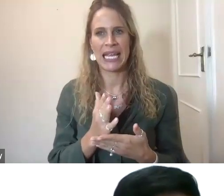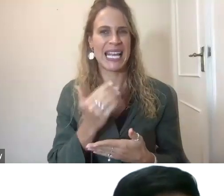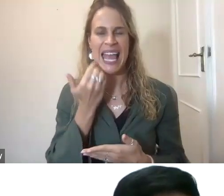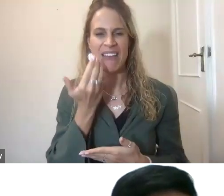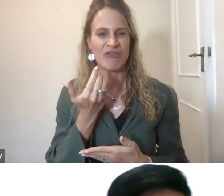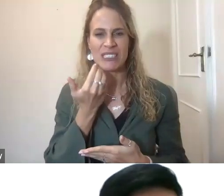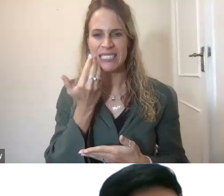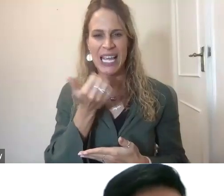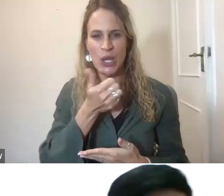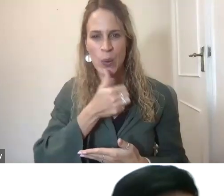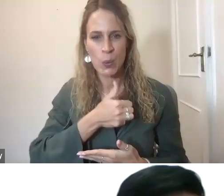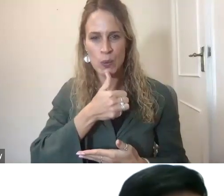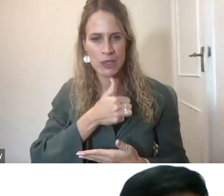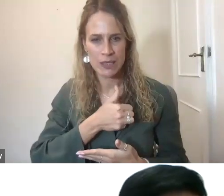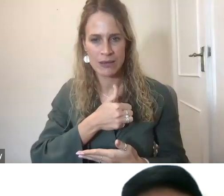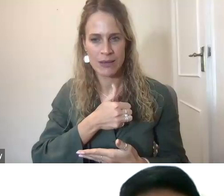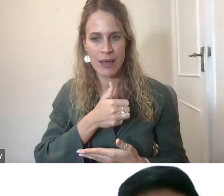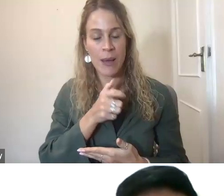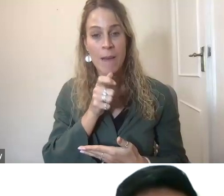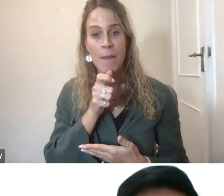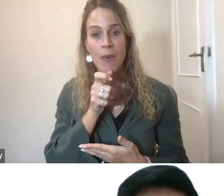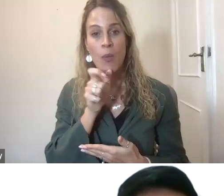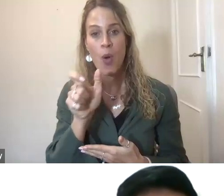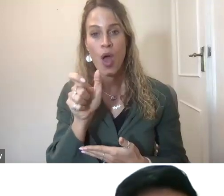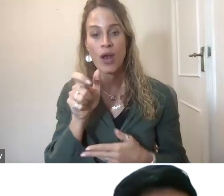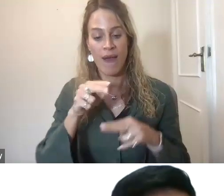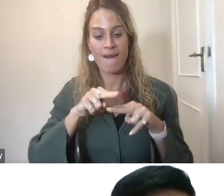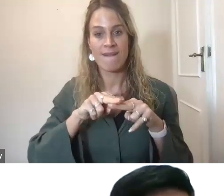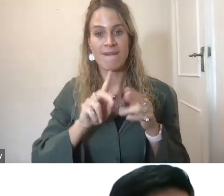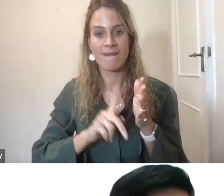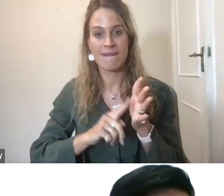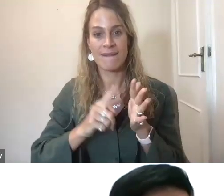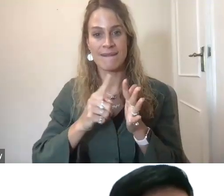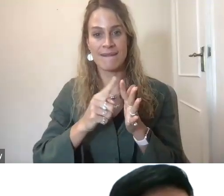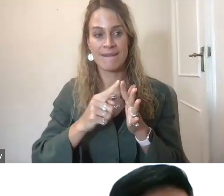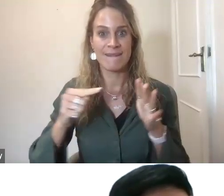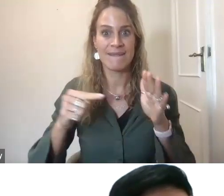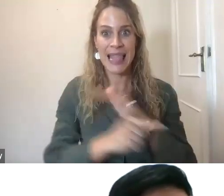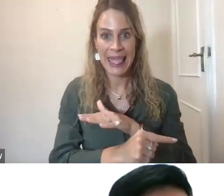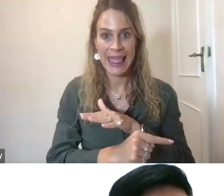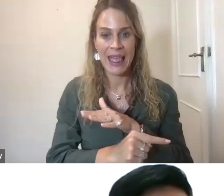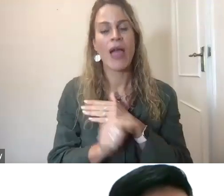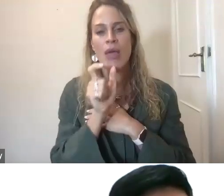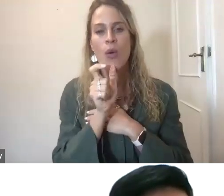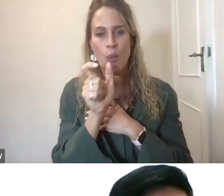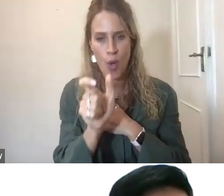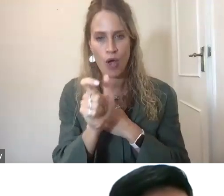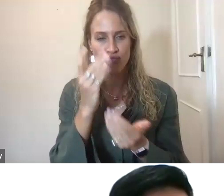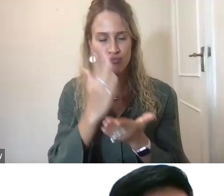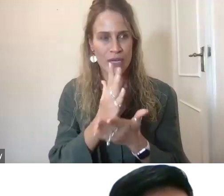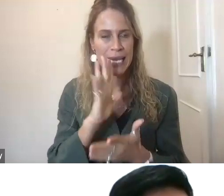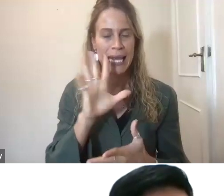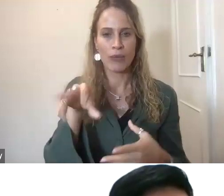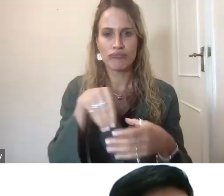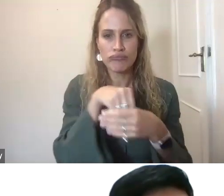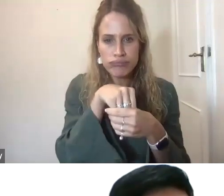basis. But if you use the word flee, for example, I think it really emphasizes